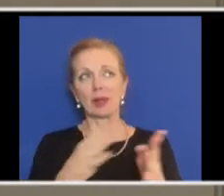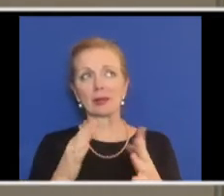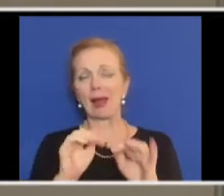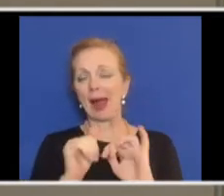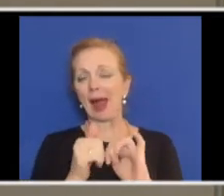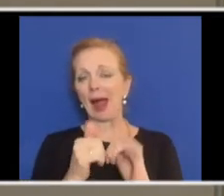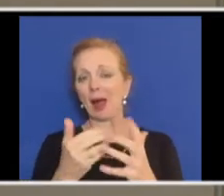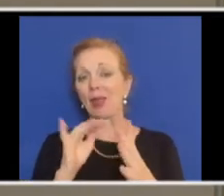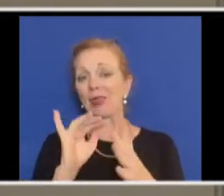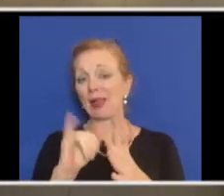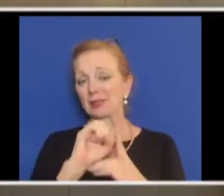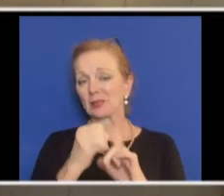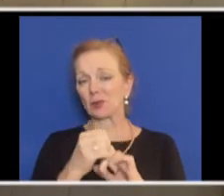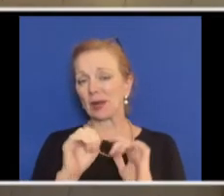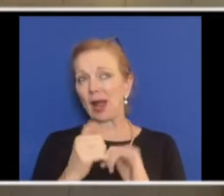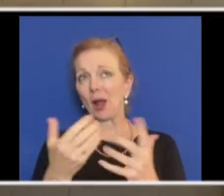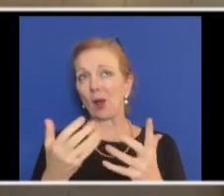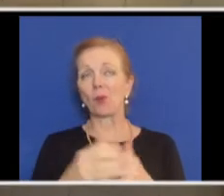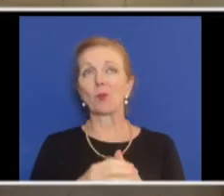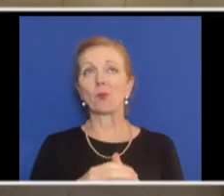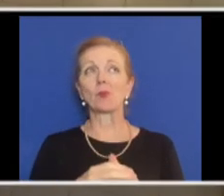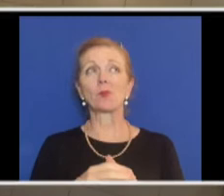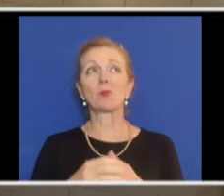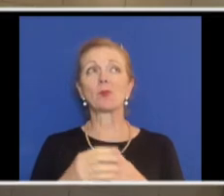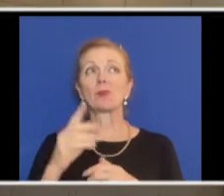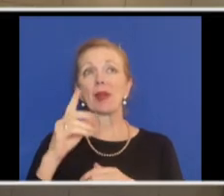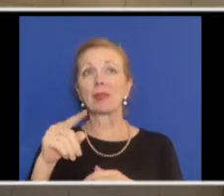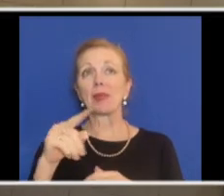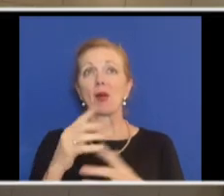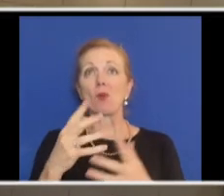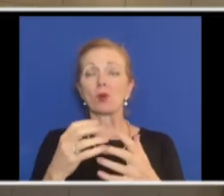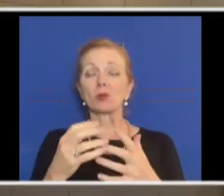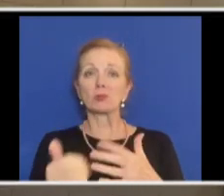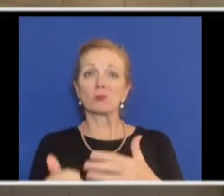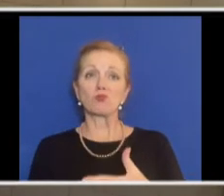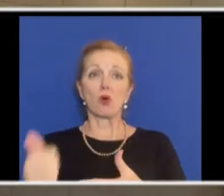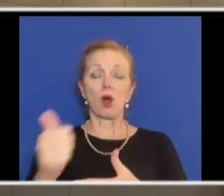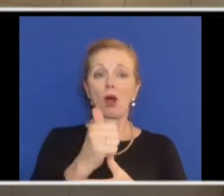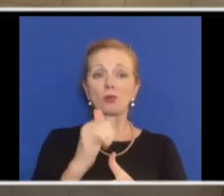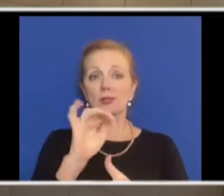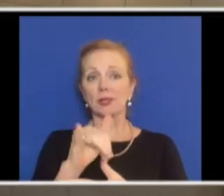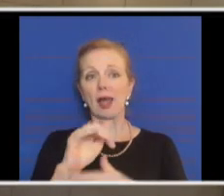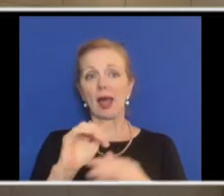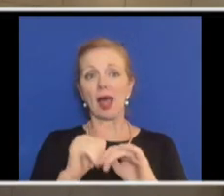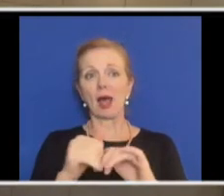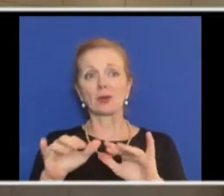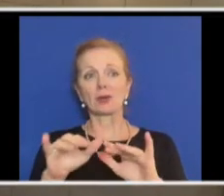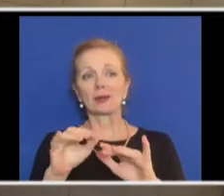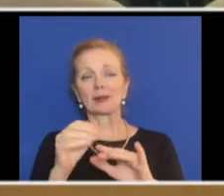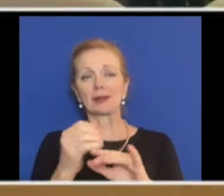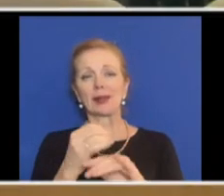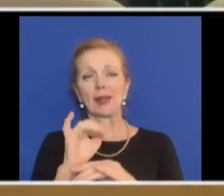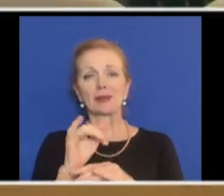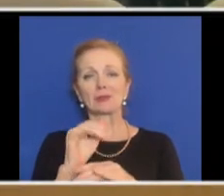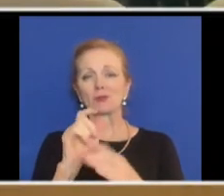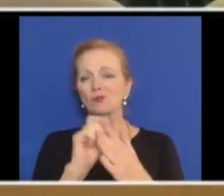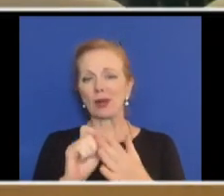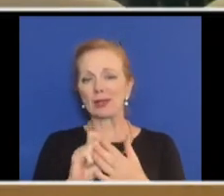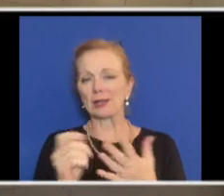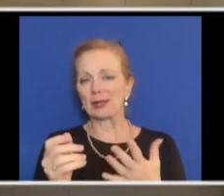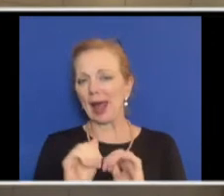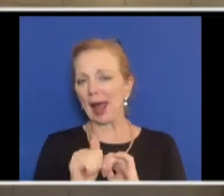this case right they said they want they want to prioritize that so how would we kind of get that in Friday